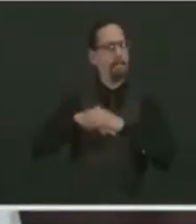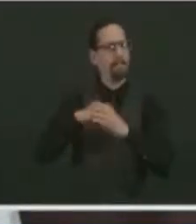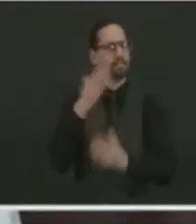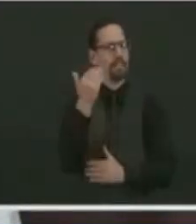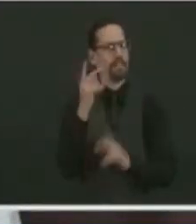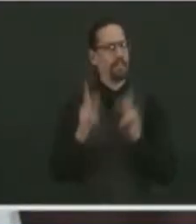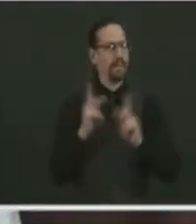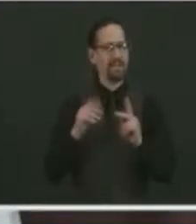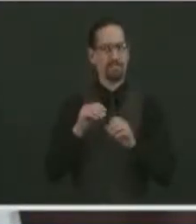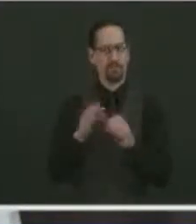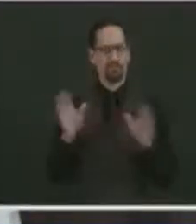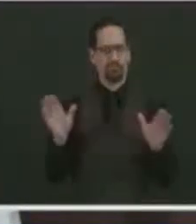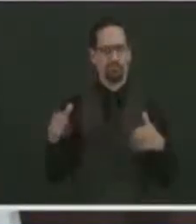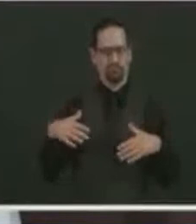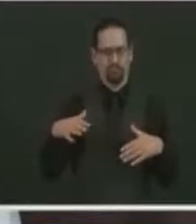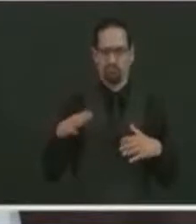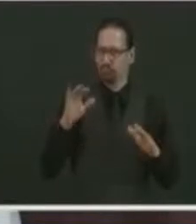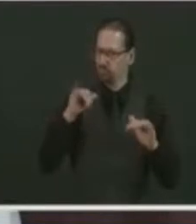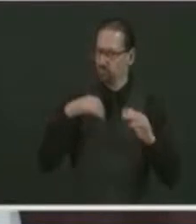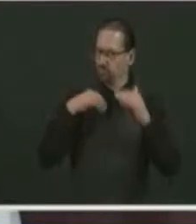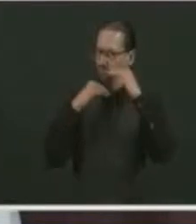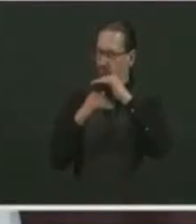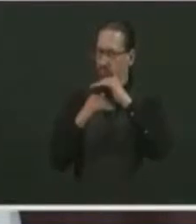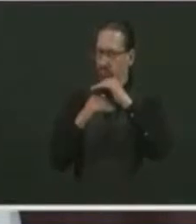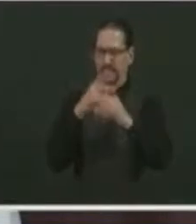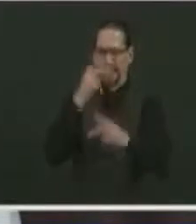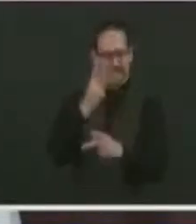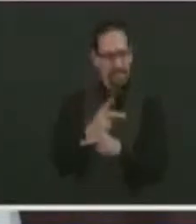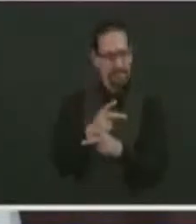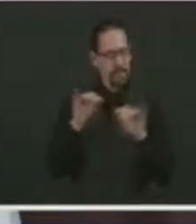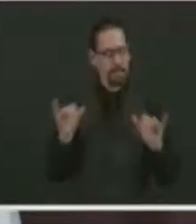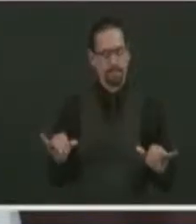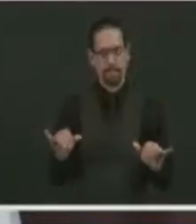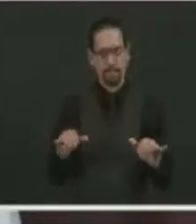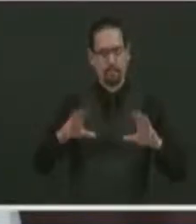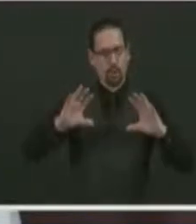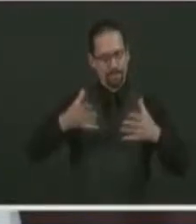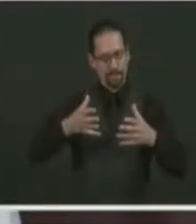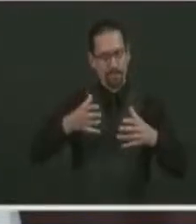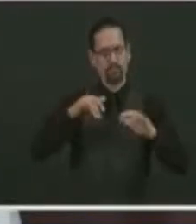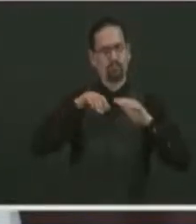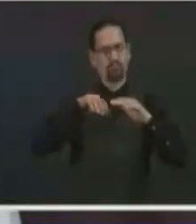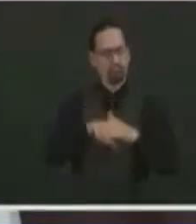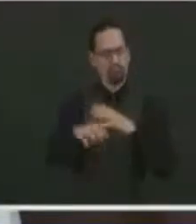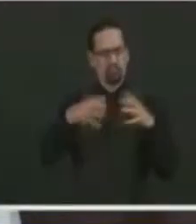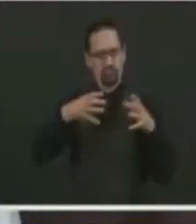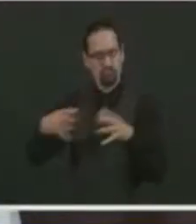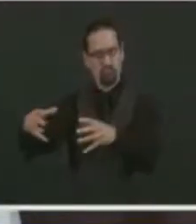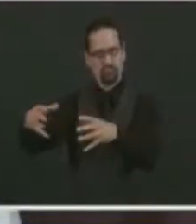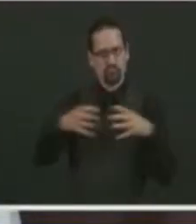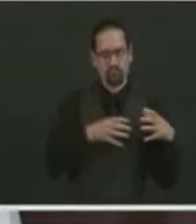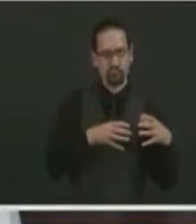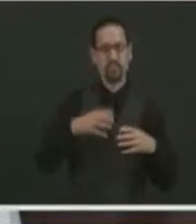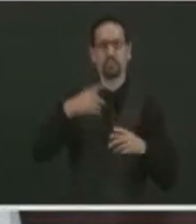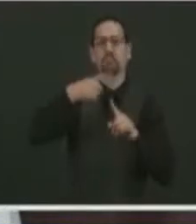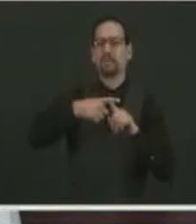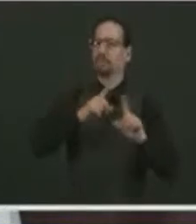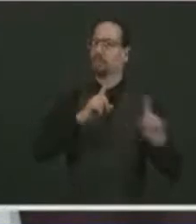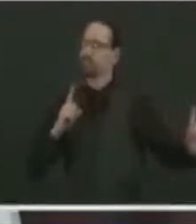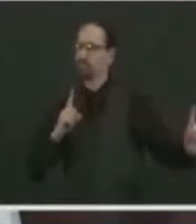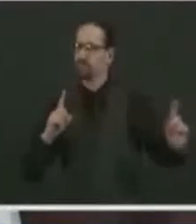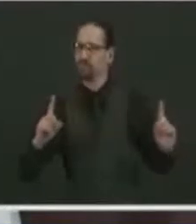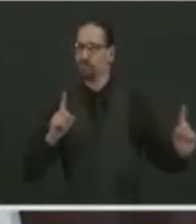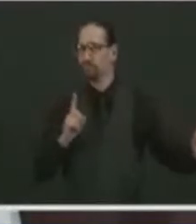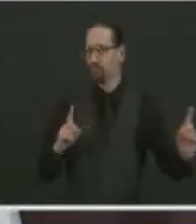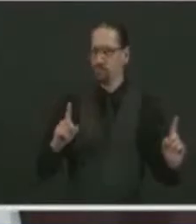able to, one, maintain that distance, but then two, help us in terms